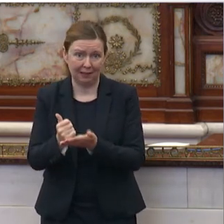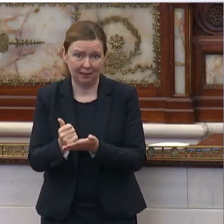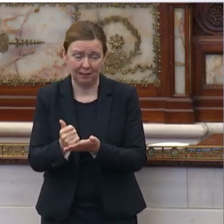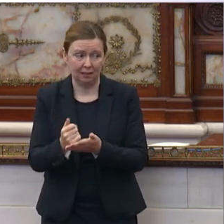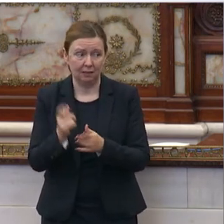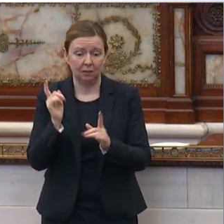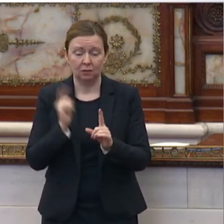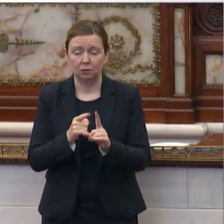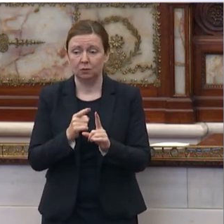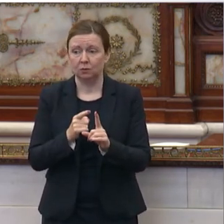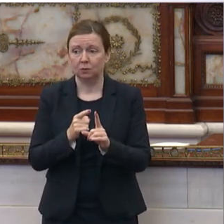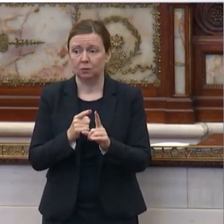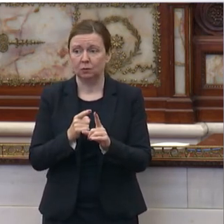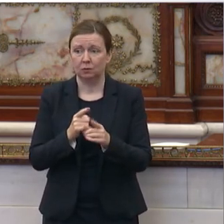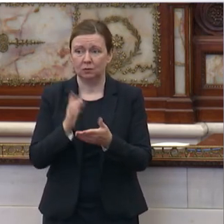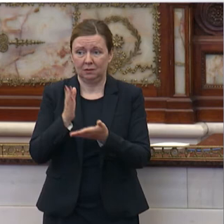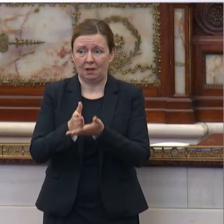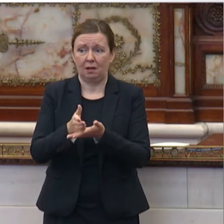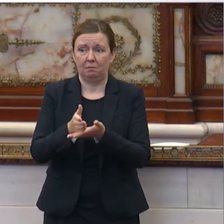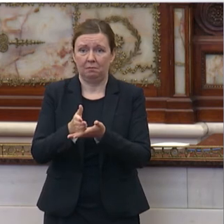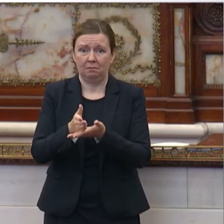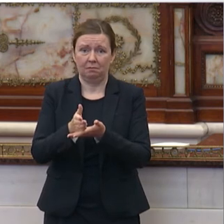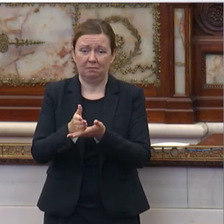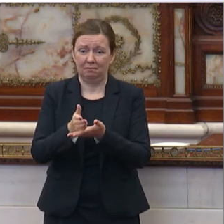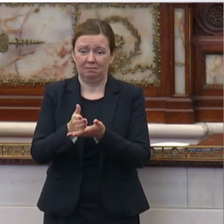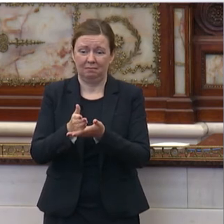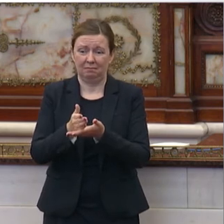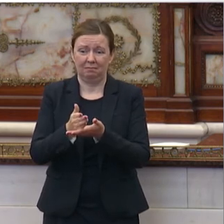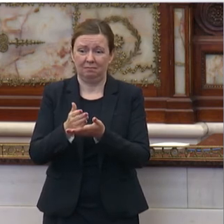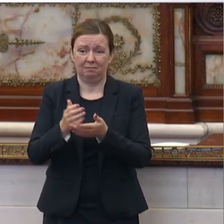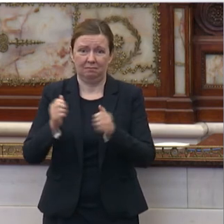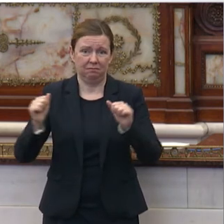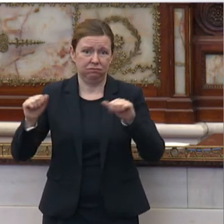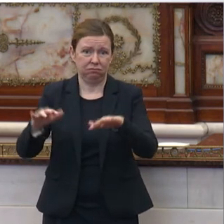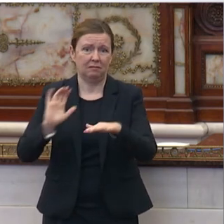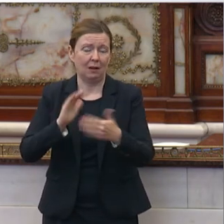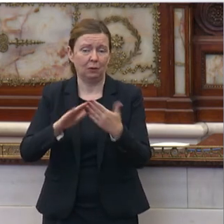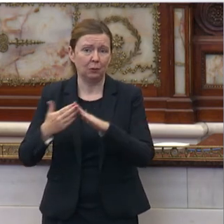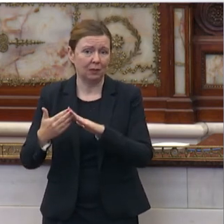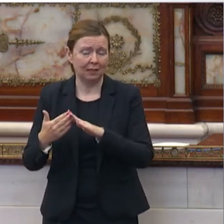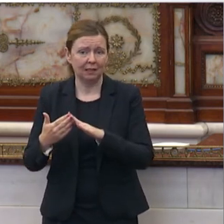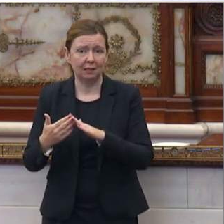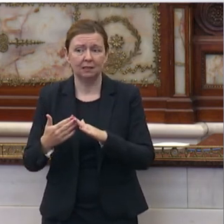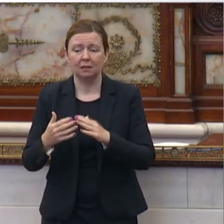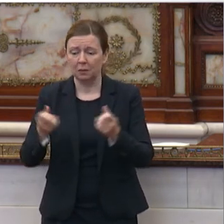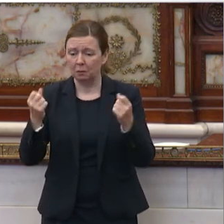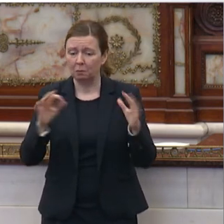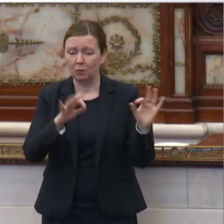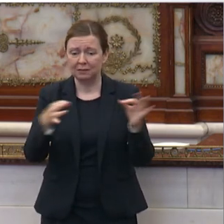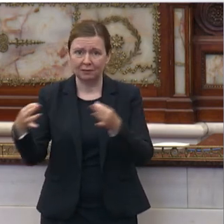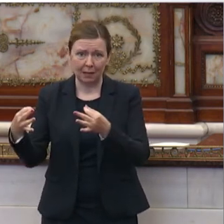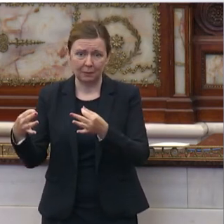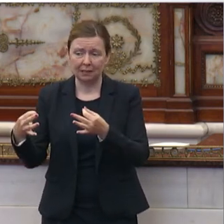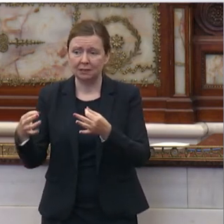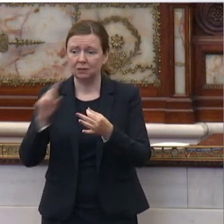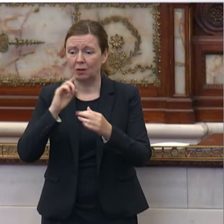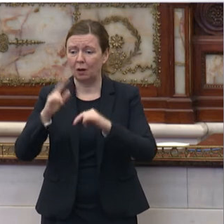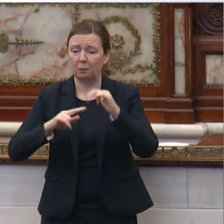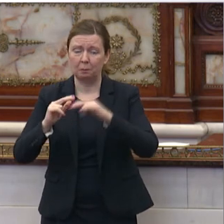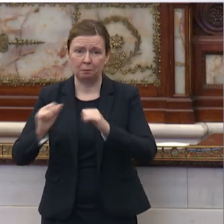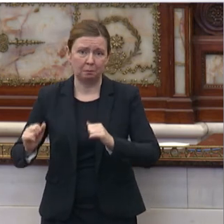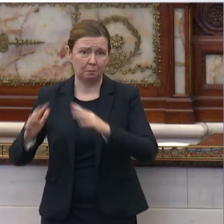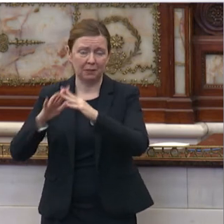to stop this overpopulating our community. These multifamilies are being built very